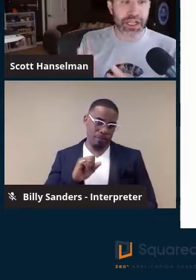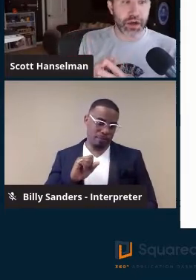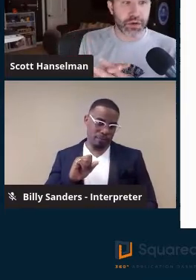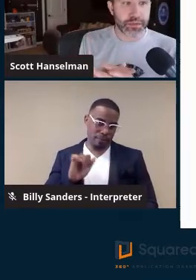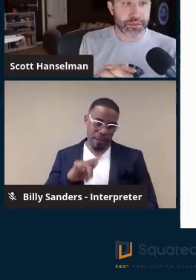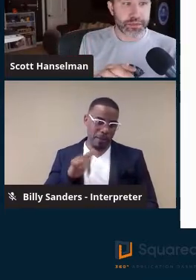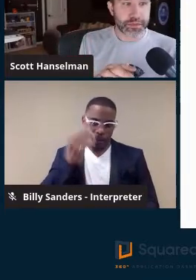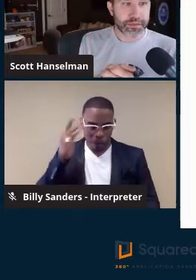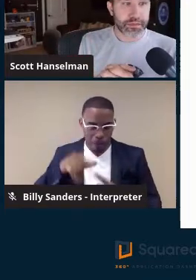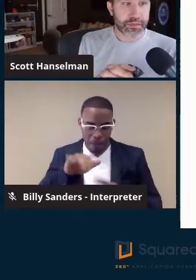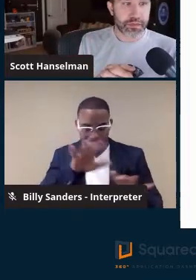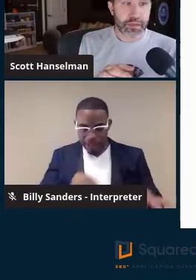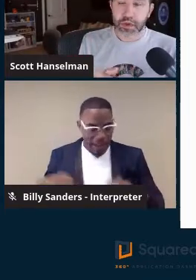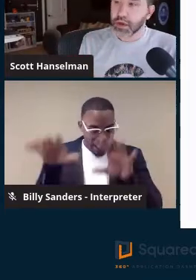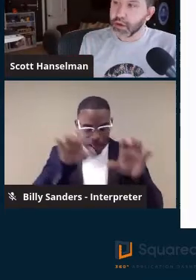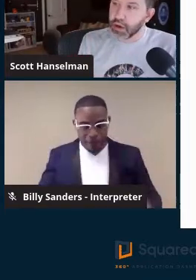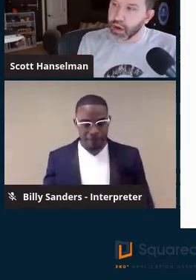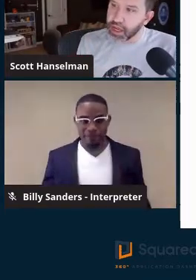the cloud.